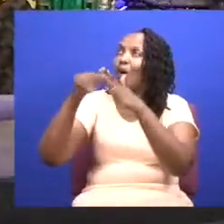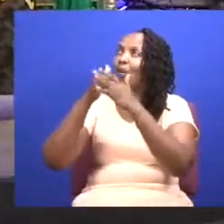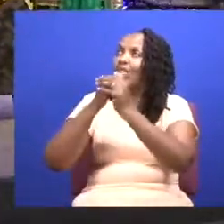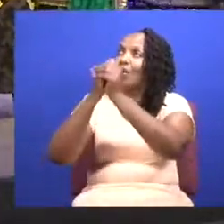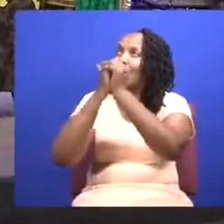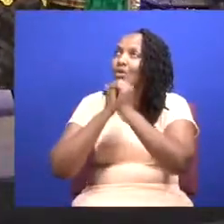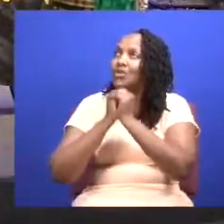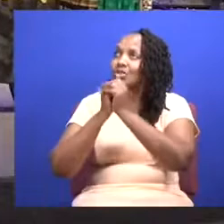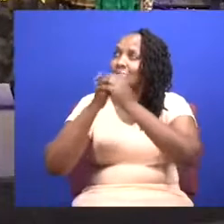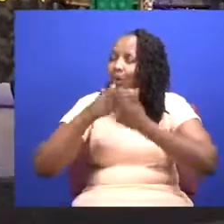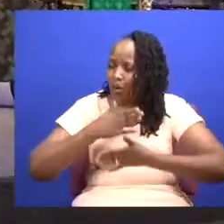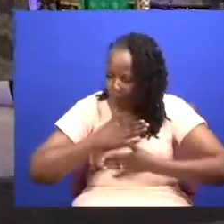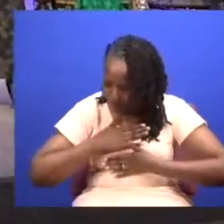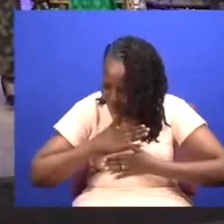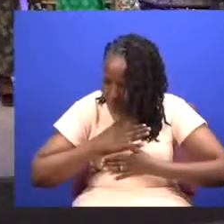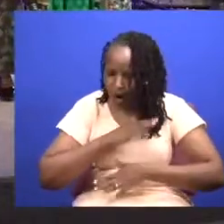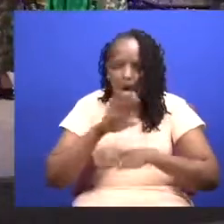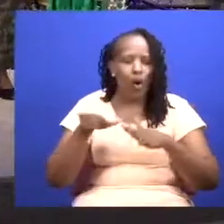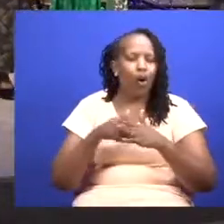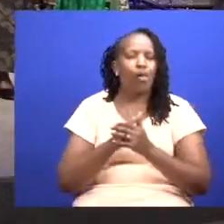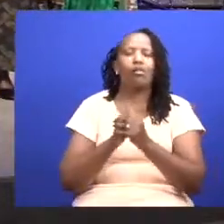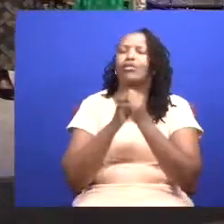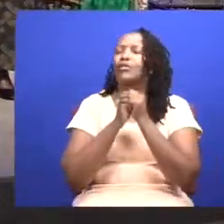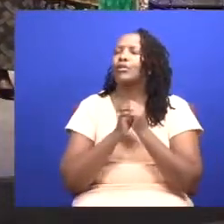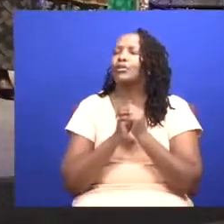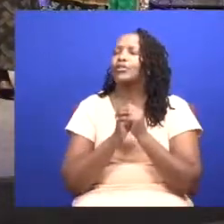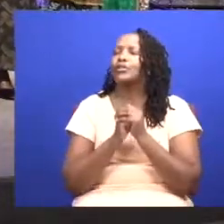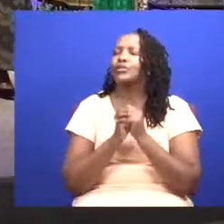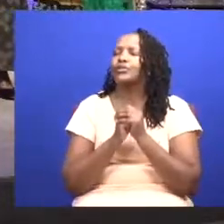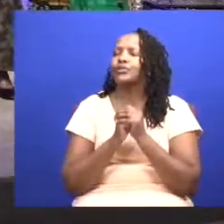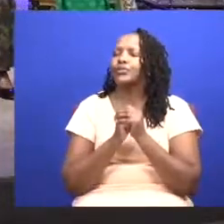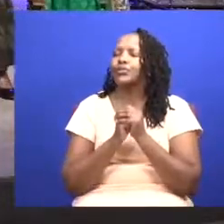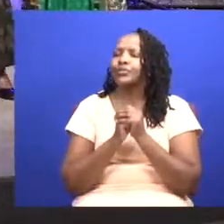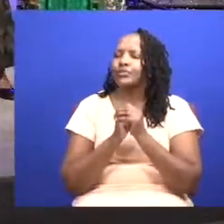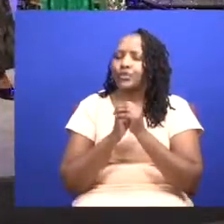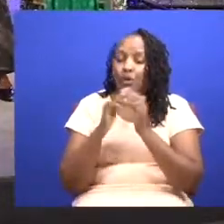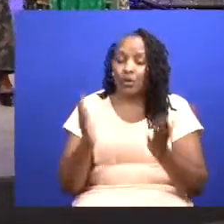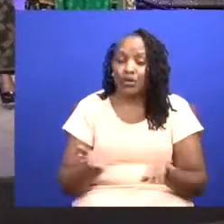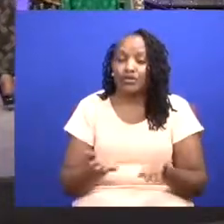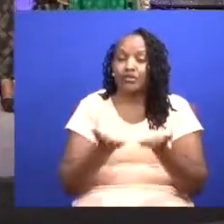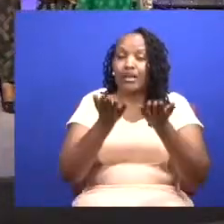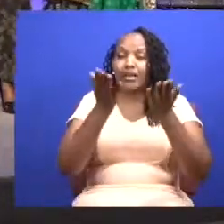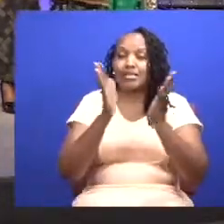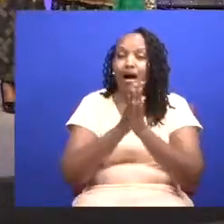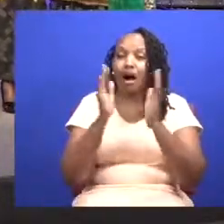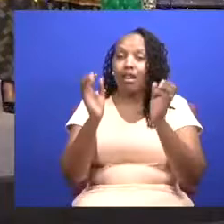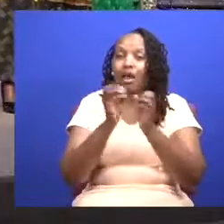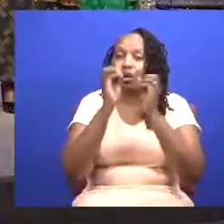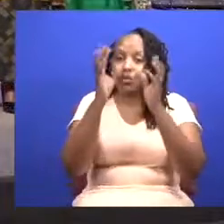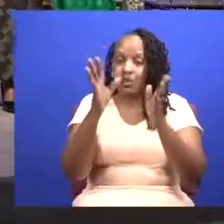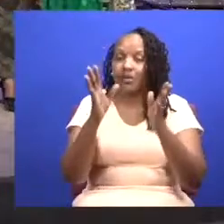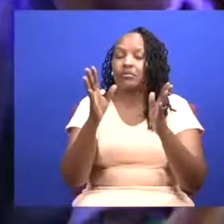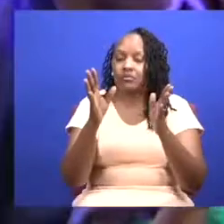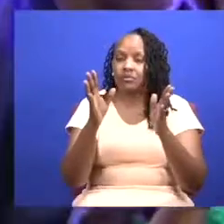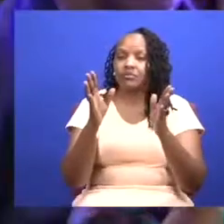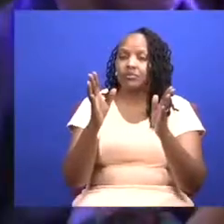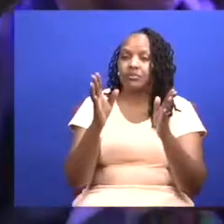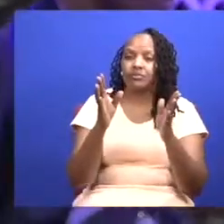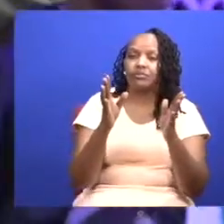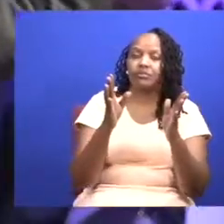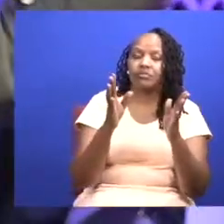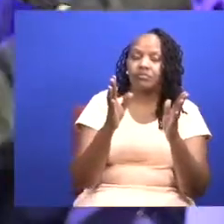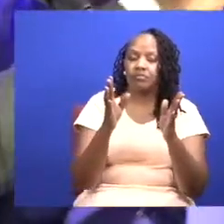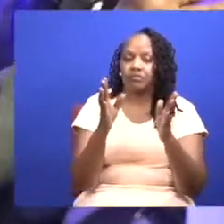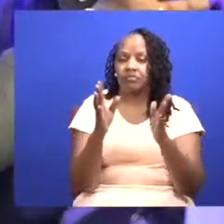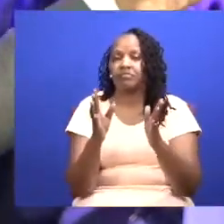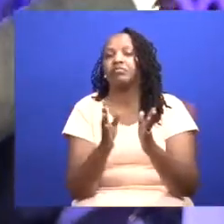is worthy of all the worship and all the honor and all the adoration. We raise a hallelujah to